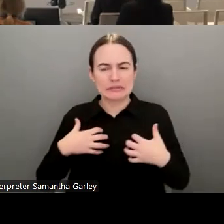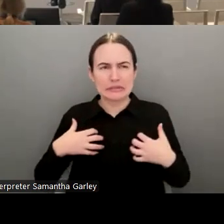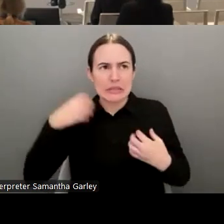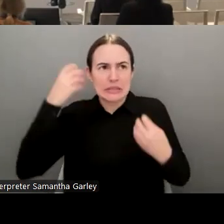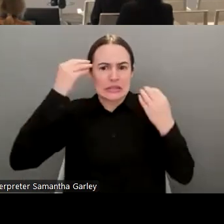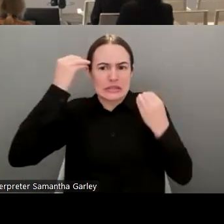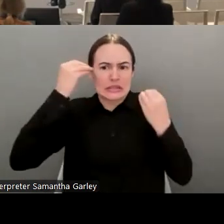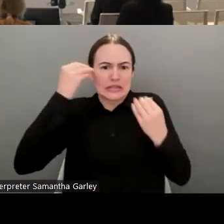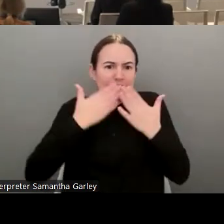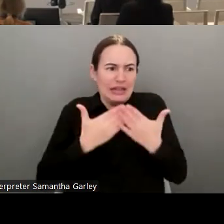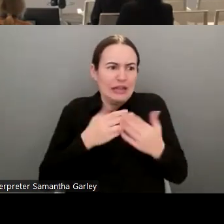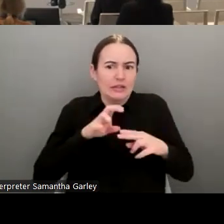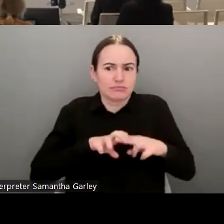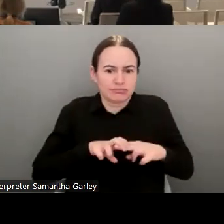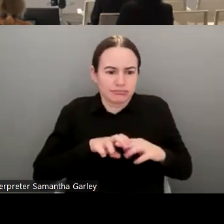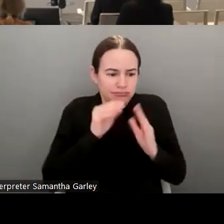3 years,